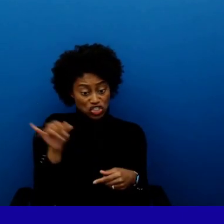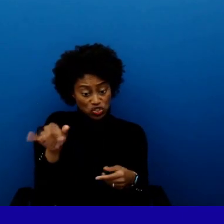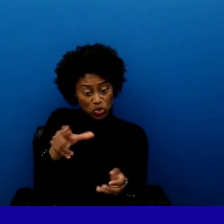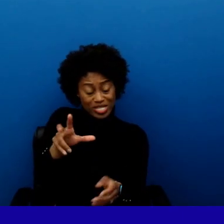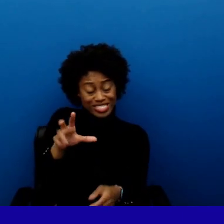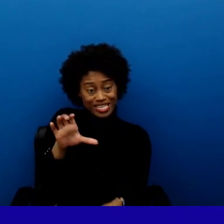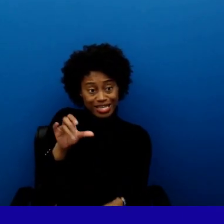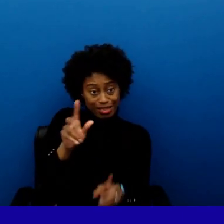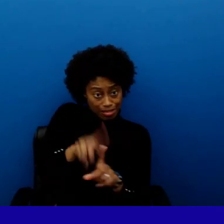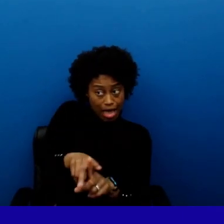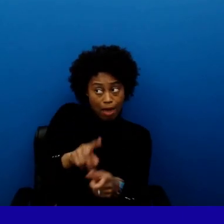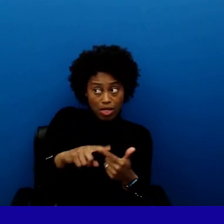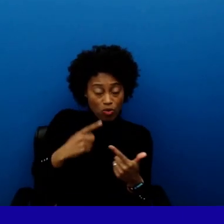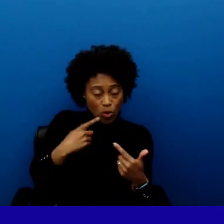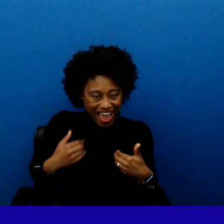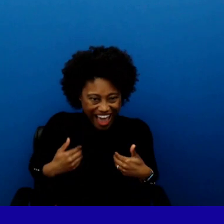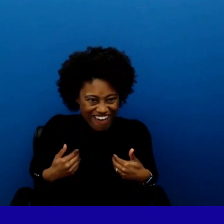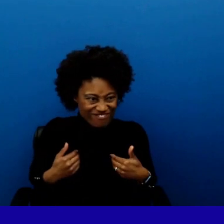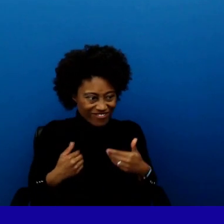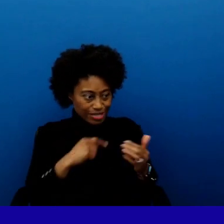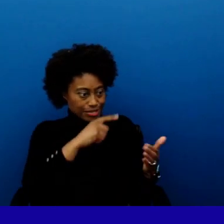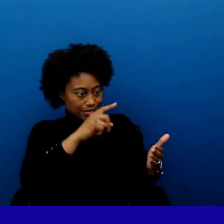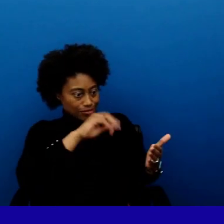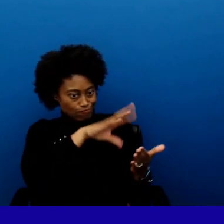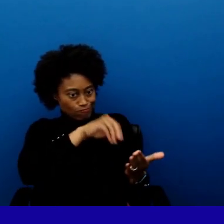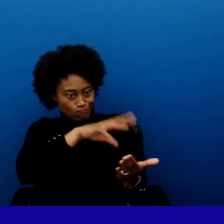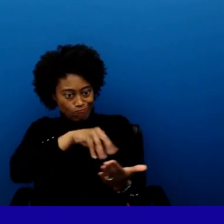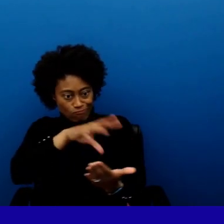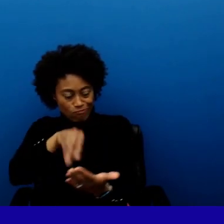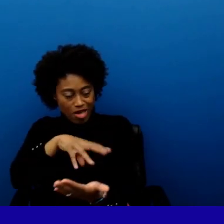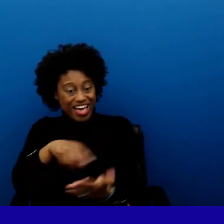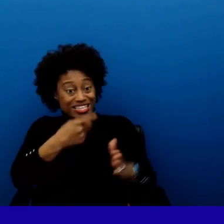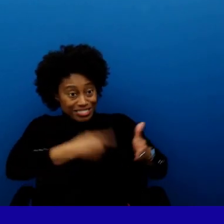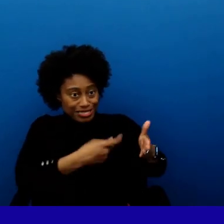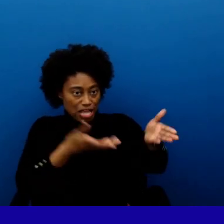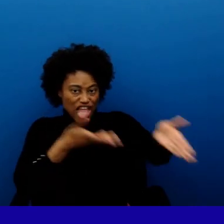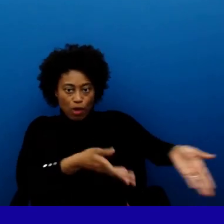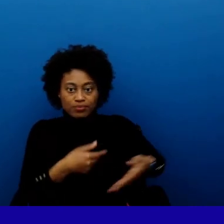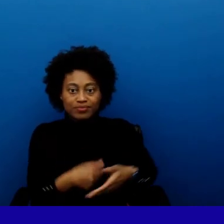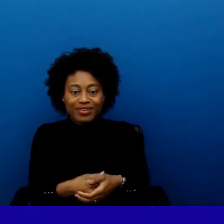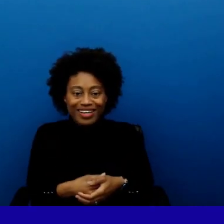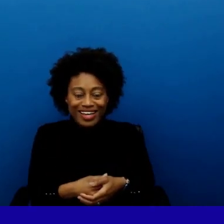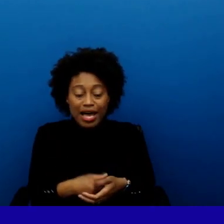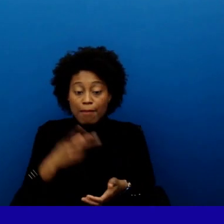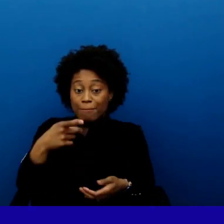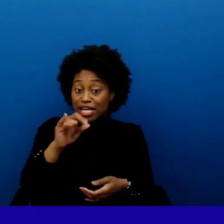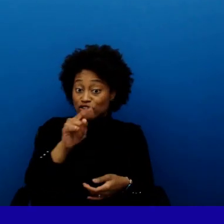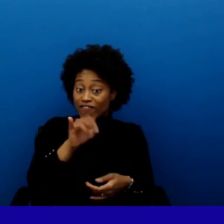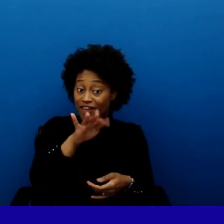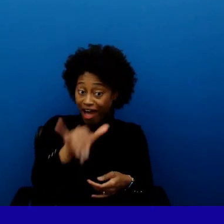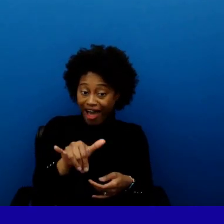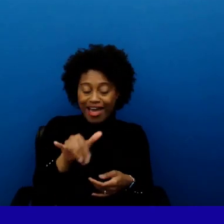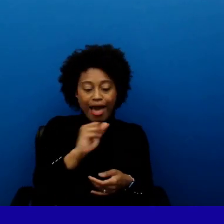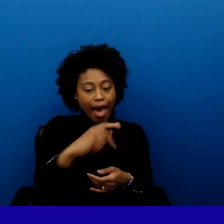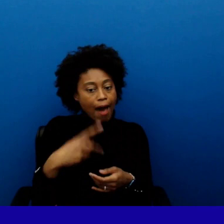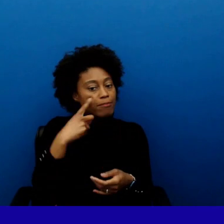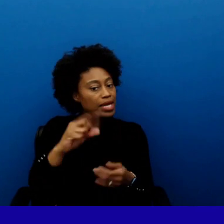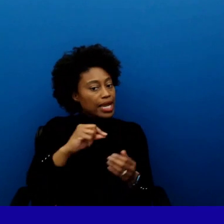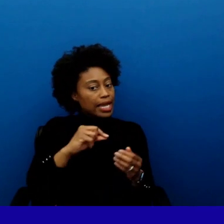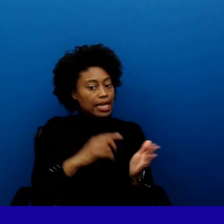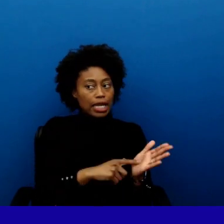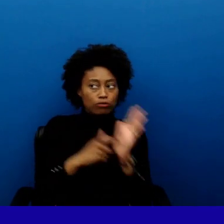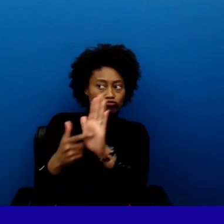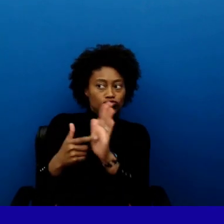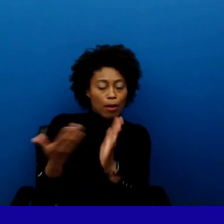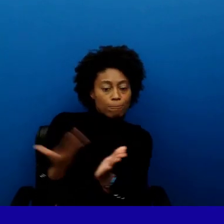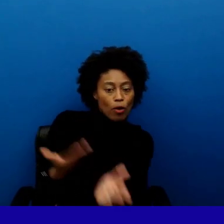you have all those scanned and pictures taken in the Pantryfy app per room. And then you can just share it very easily with